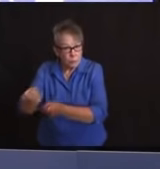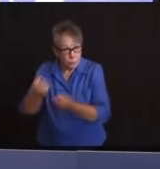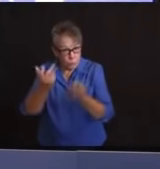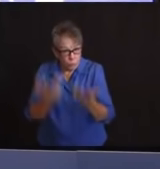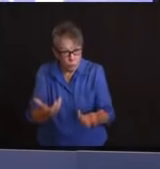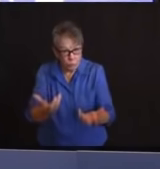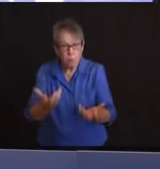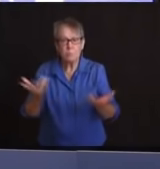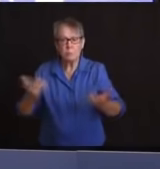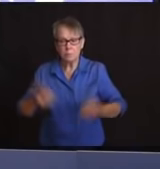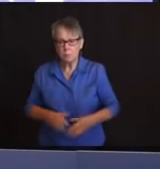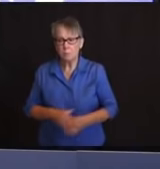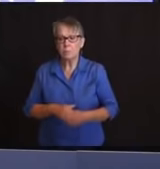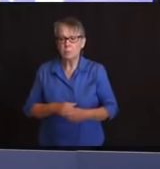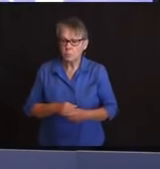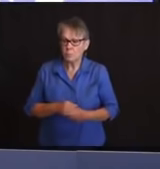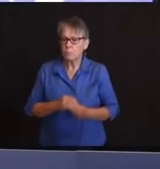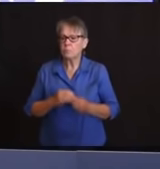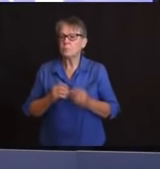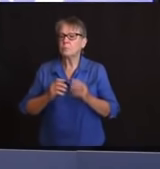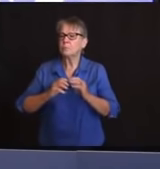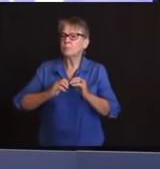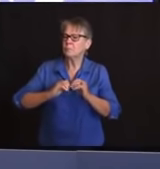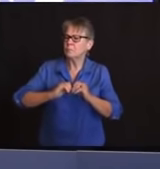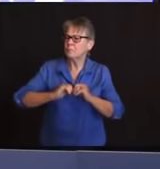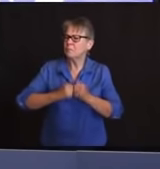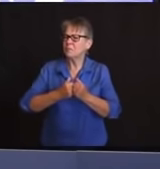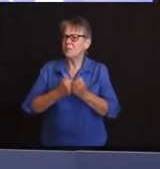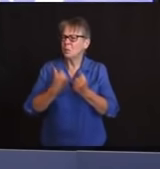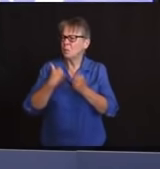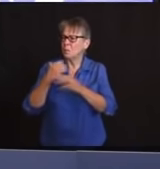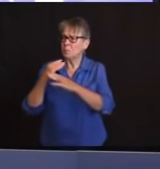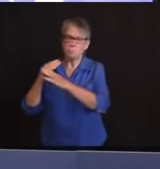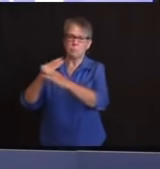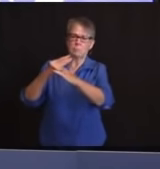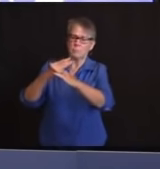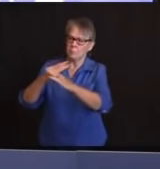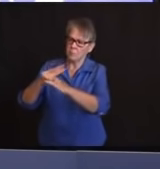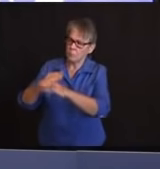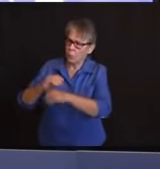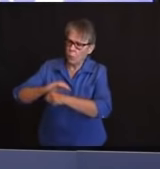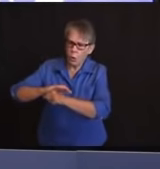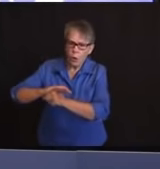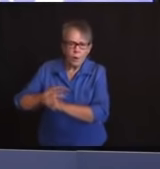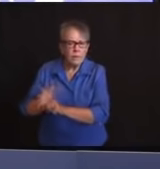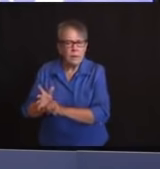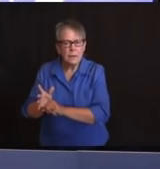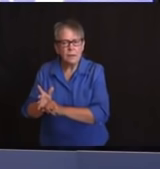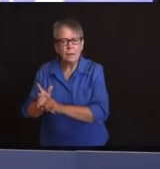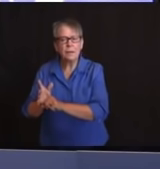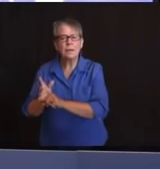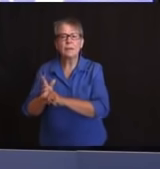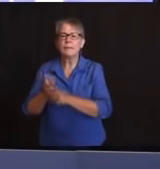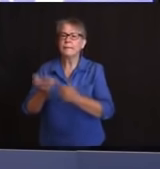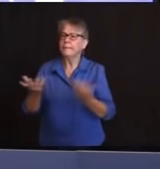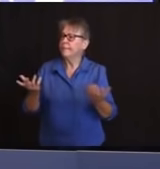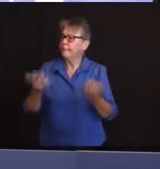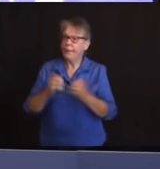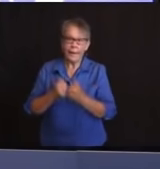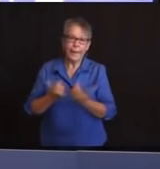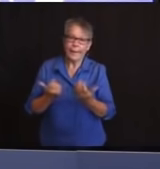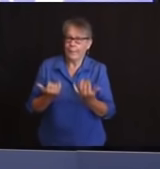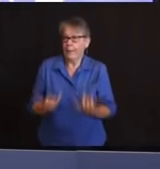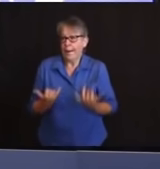Overall, protect yourself and others. Practice social distancing, stay at least 6 feet apart. Wear a face covering, wash